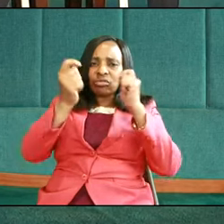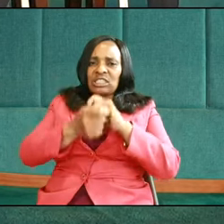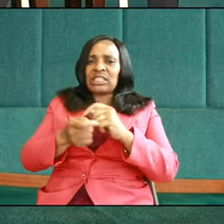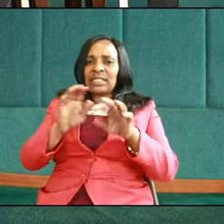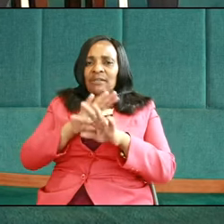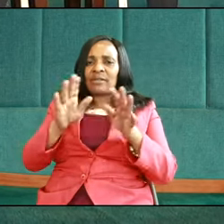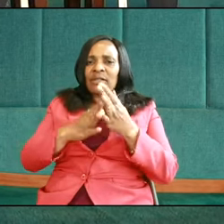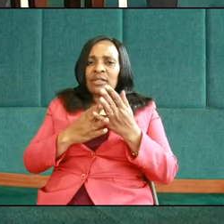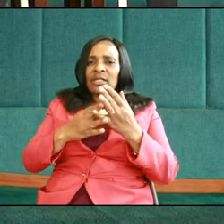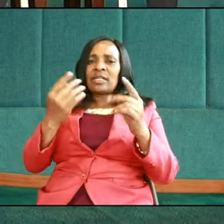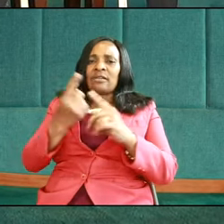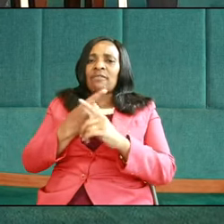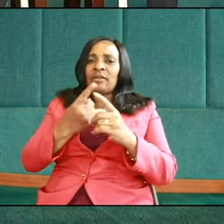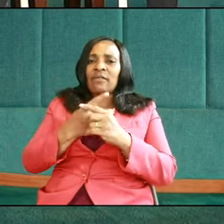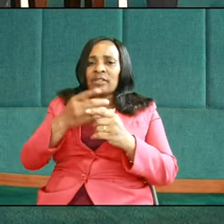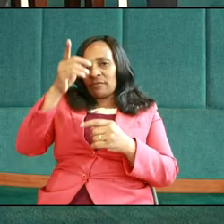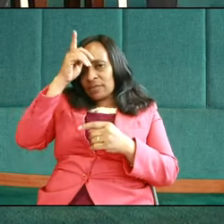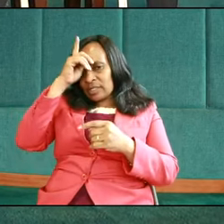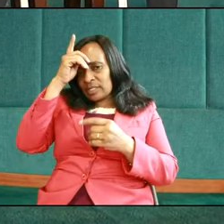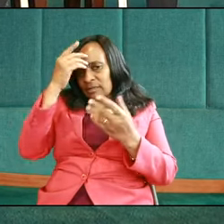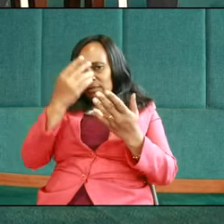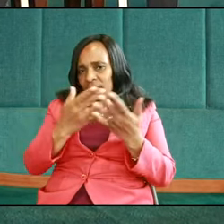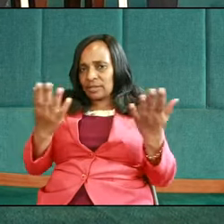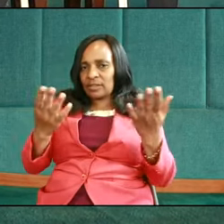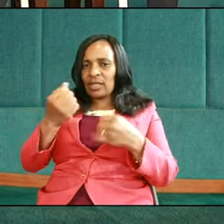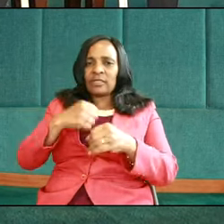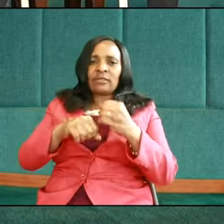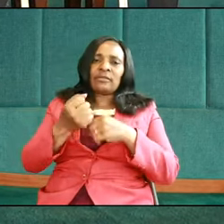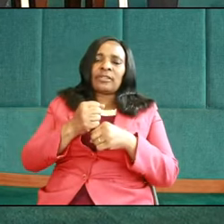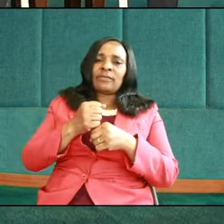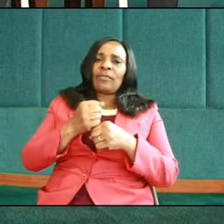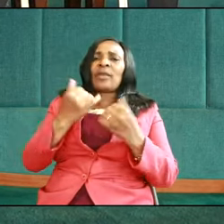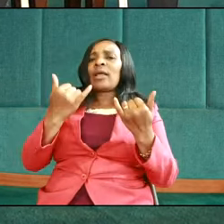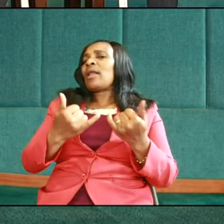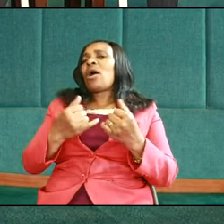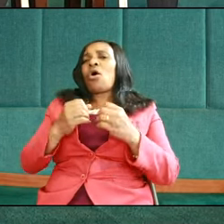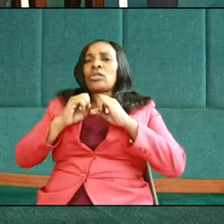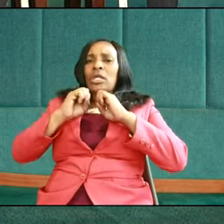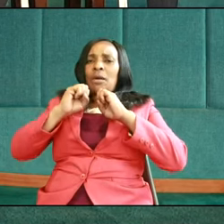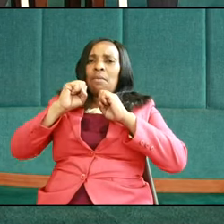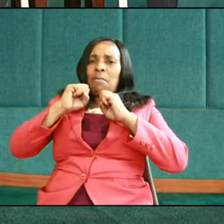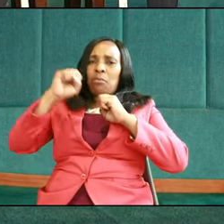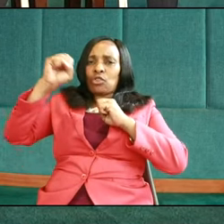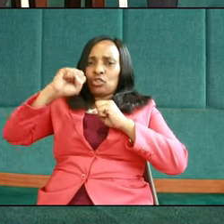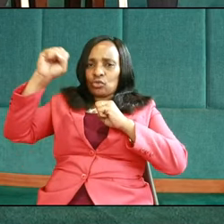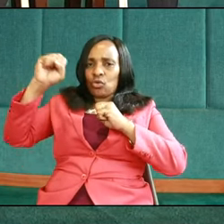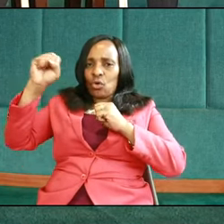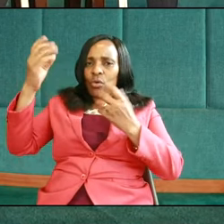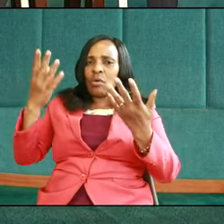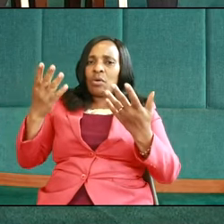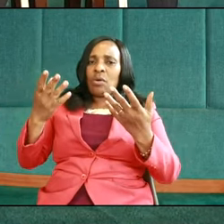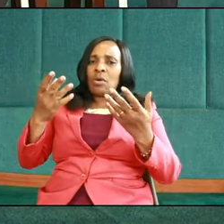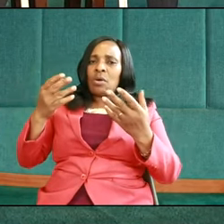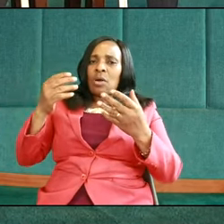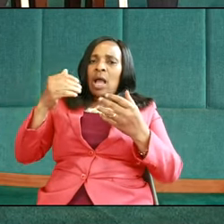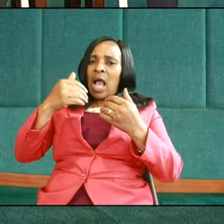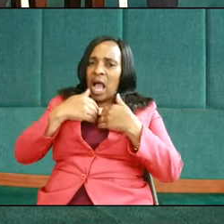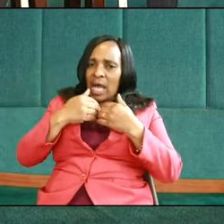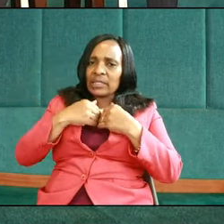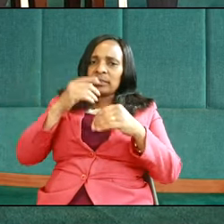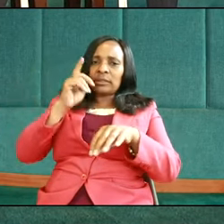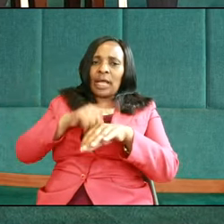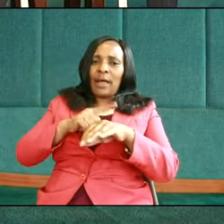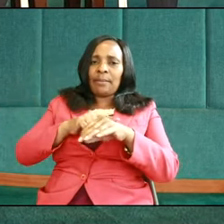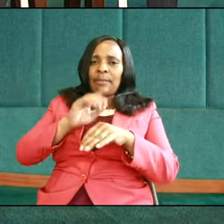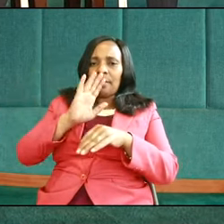civil and religious affairs. And it really talks about the political hold that he really had in that moment. So